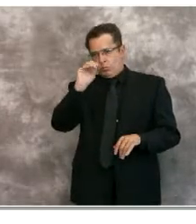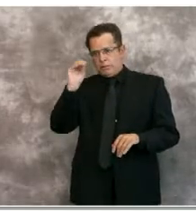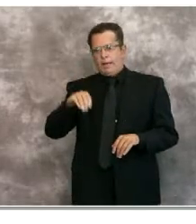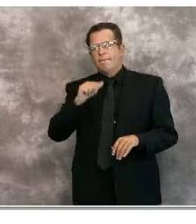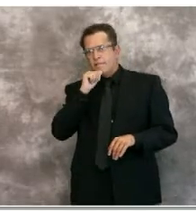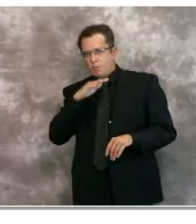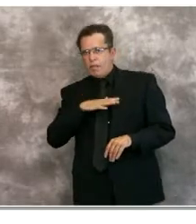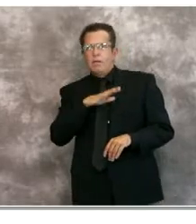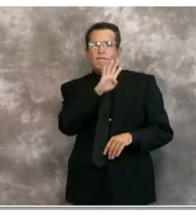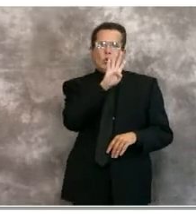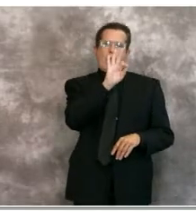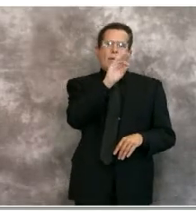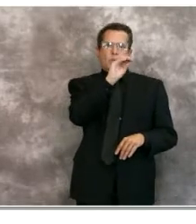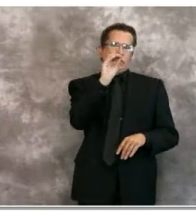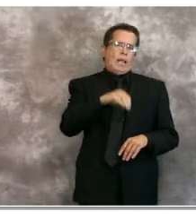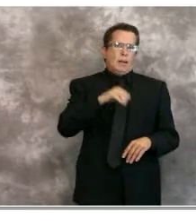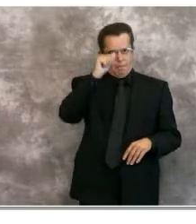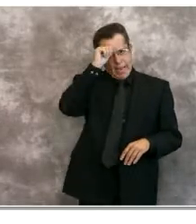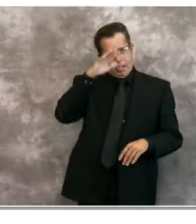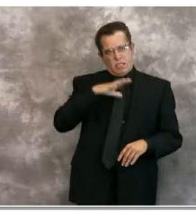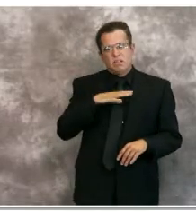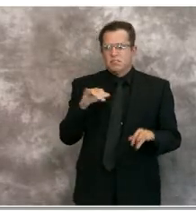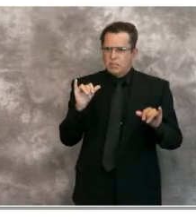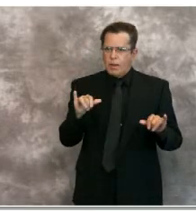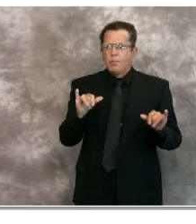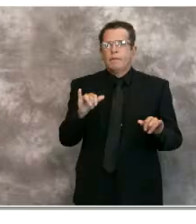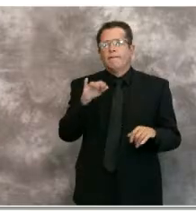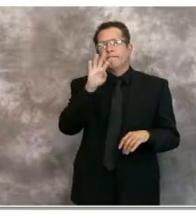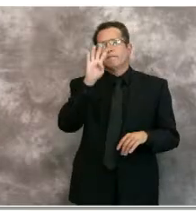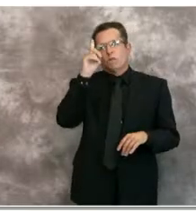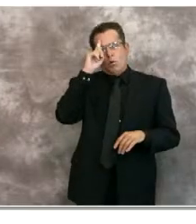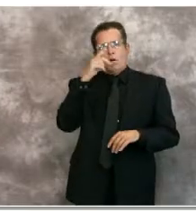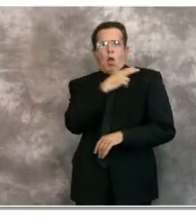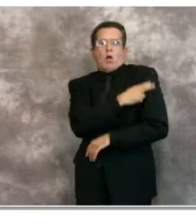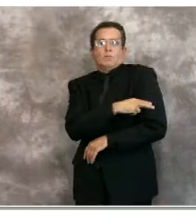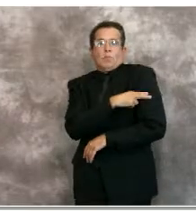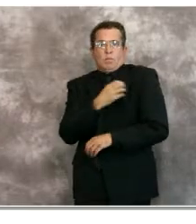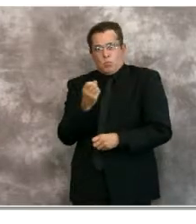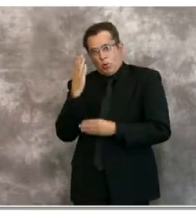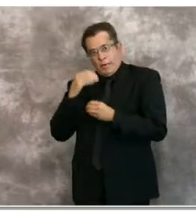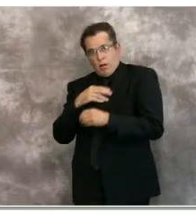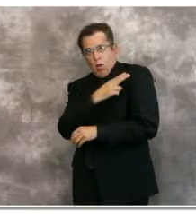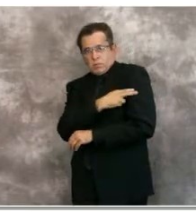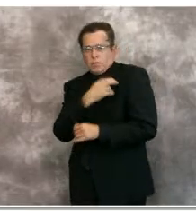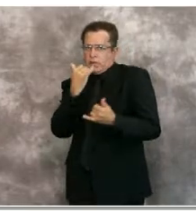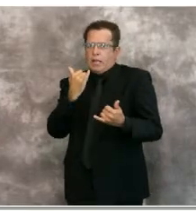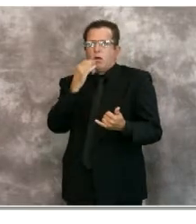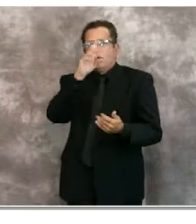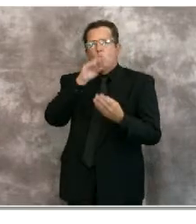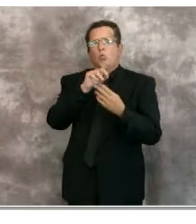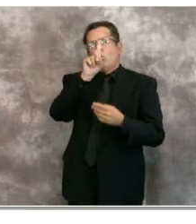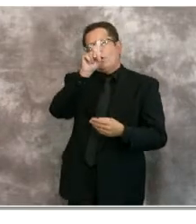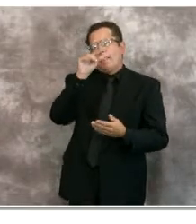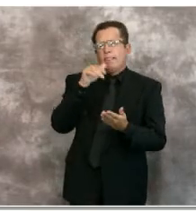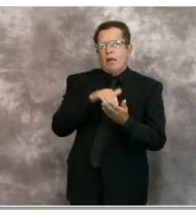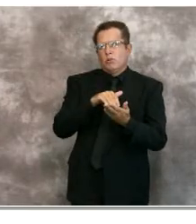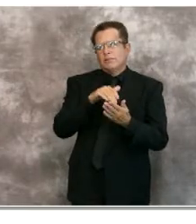female, 49% male. And for hospitalizations, we are now at a total of